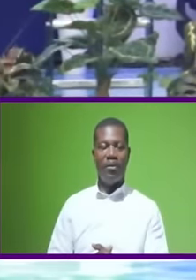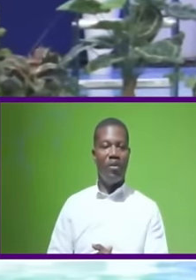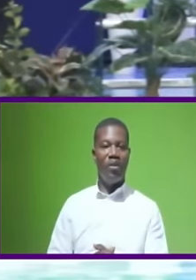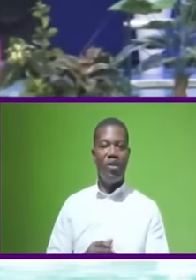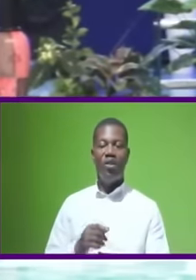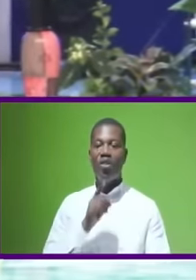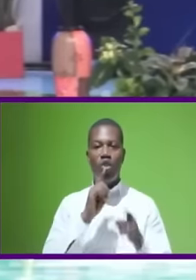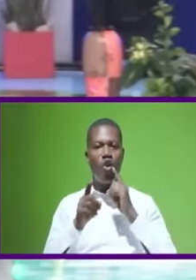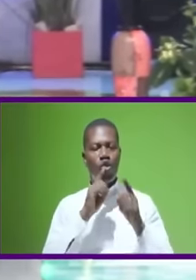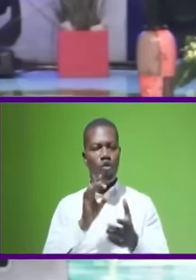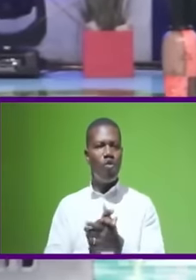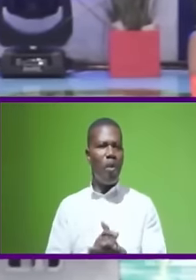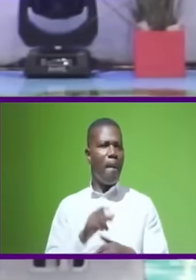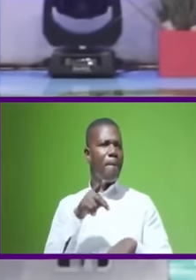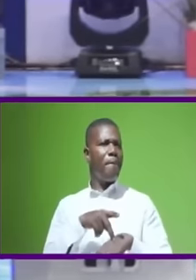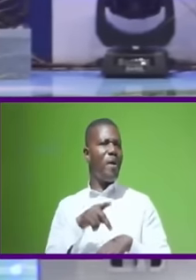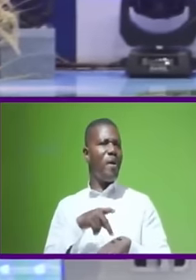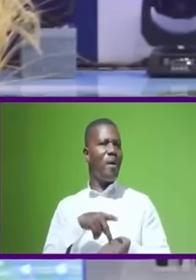can be Peter P?